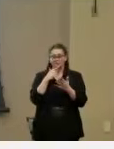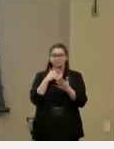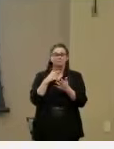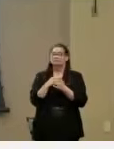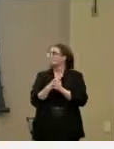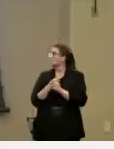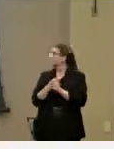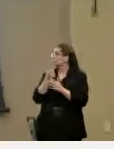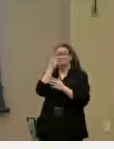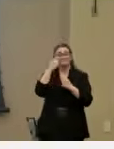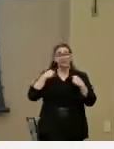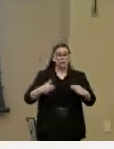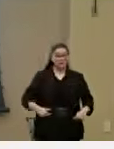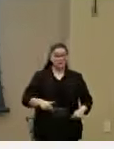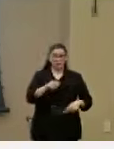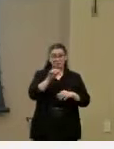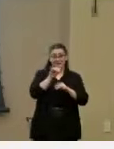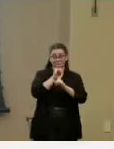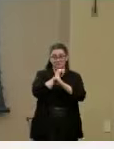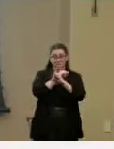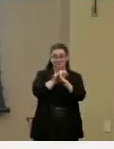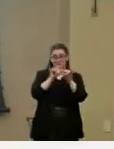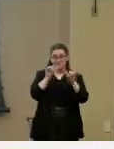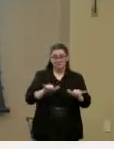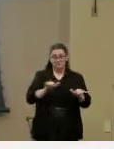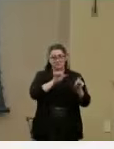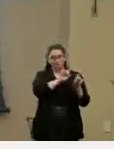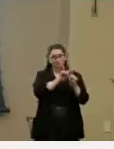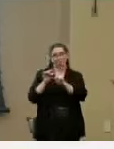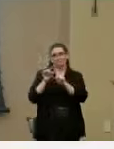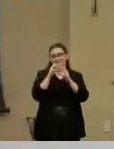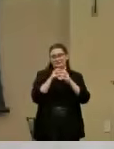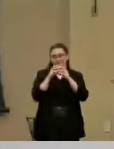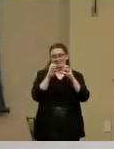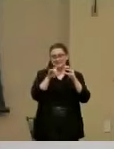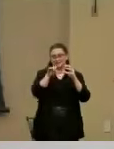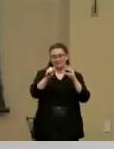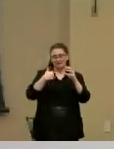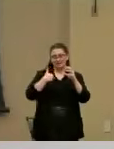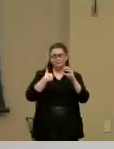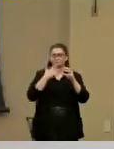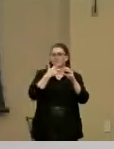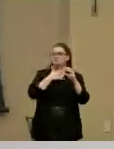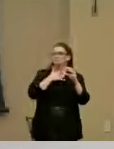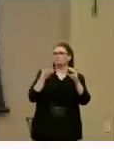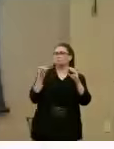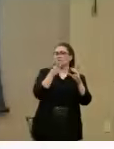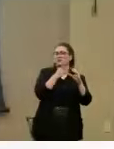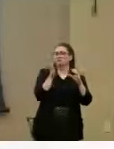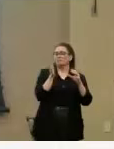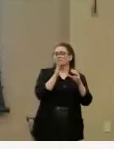immune system is a collection of many different types of cells. We talked about B cells. Oops, let me go back.